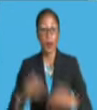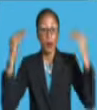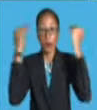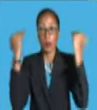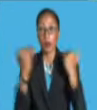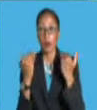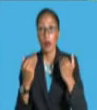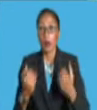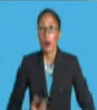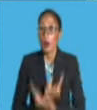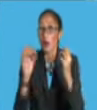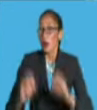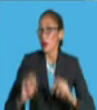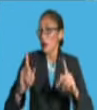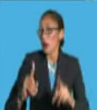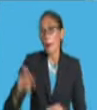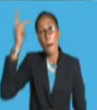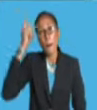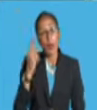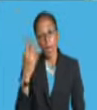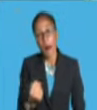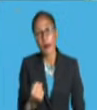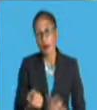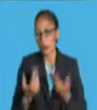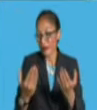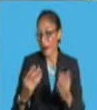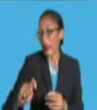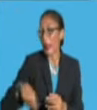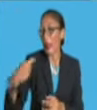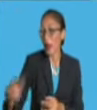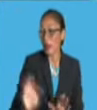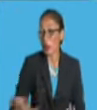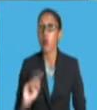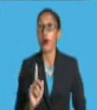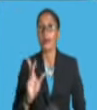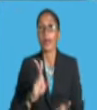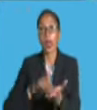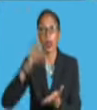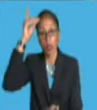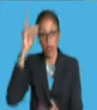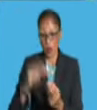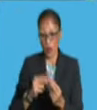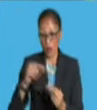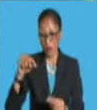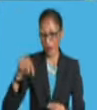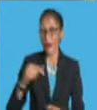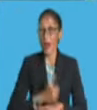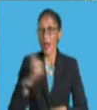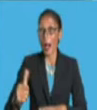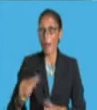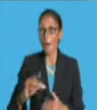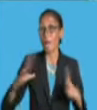Speaker, the greatest opportunity any parent in any society can give the next generation is education. With our government's free education